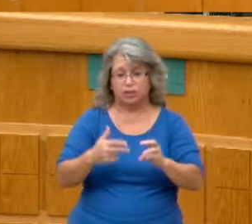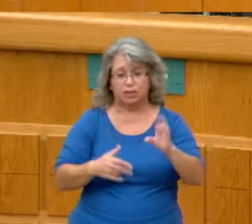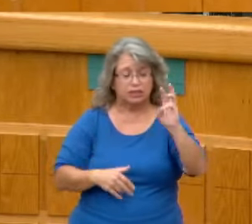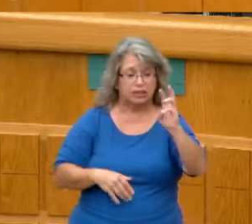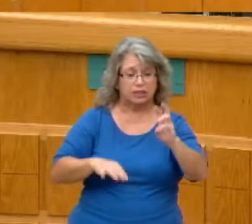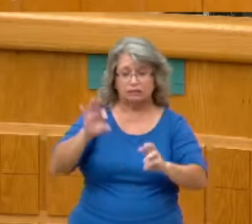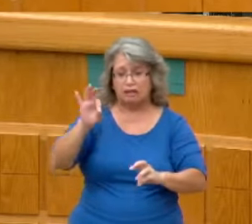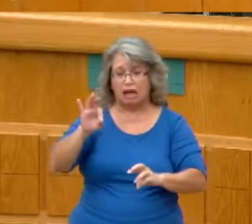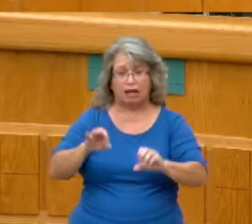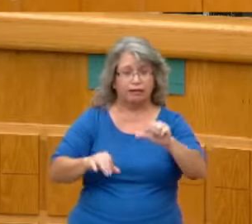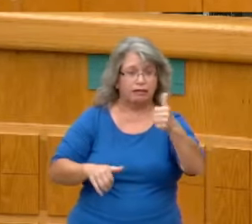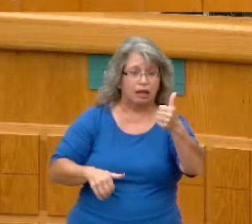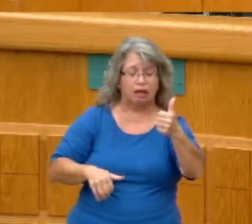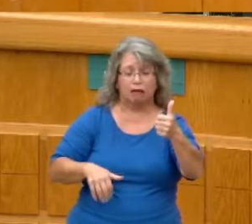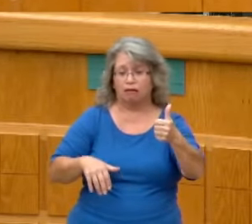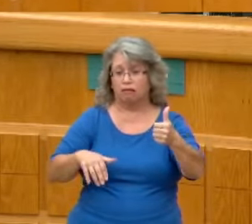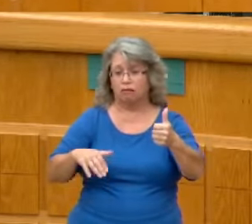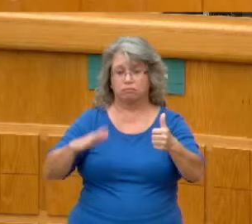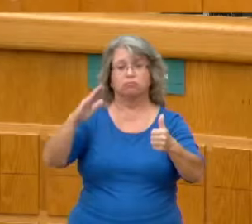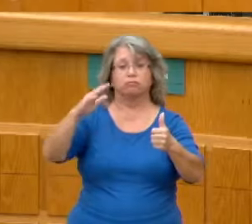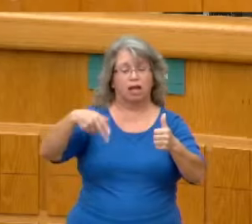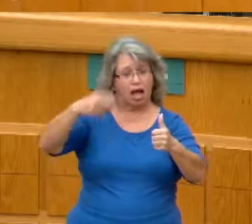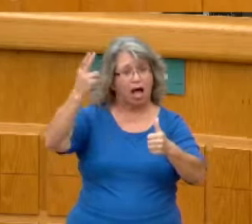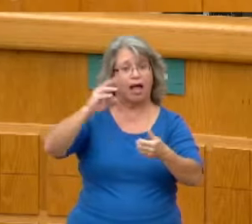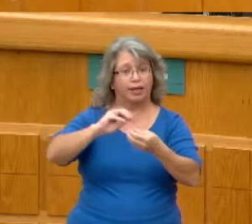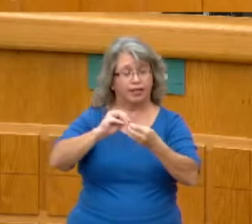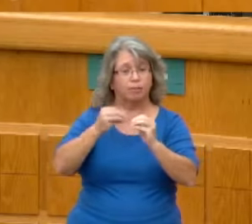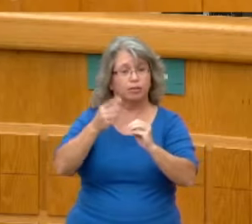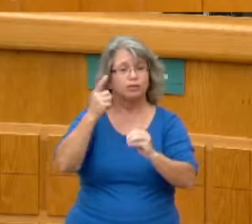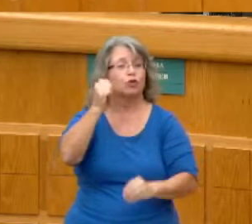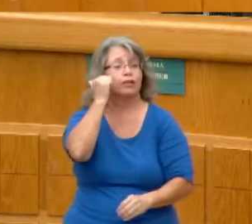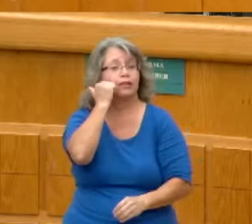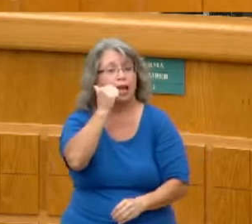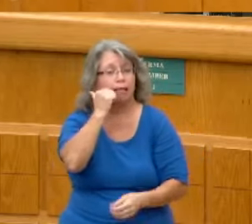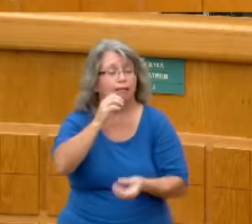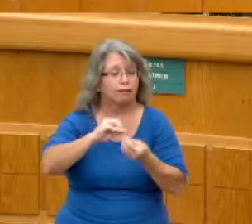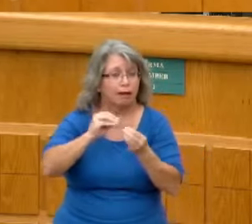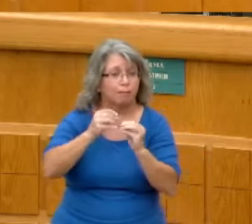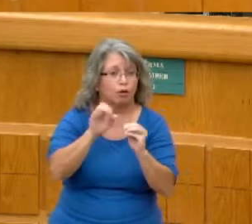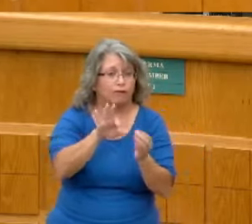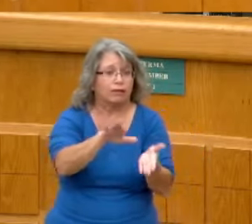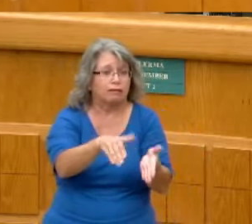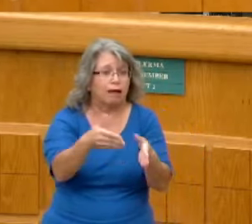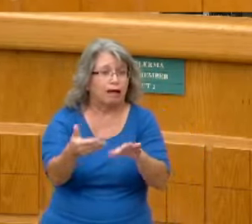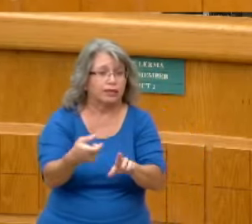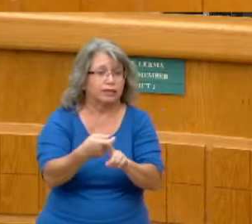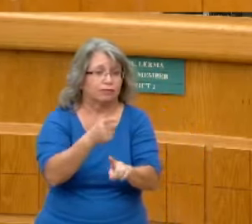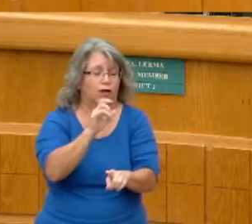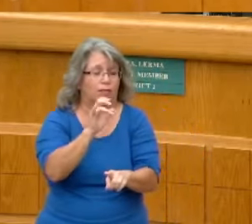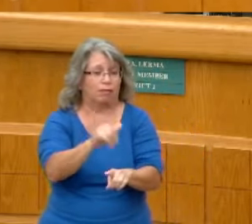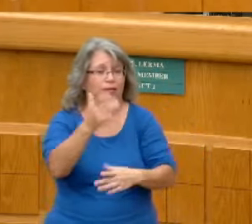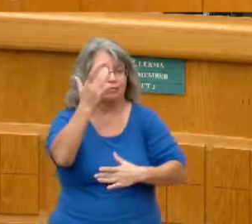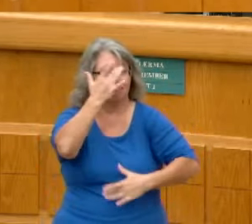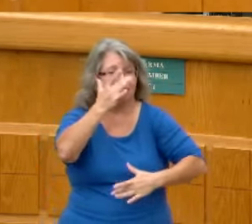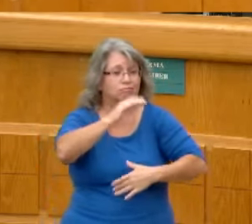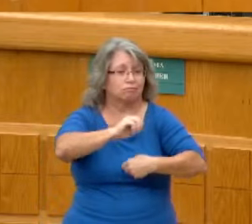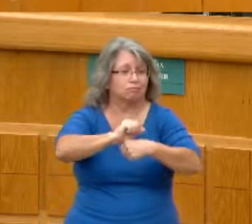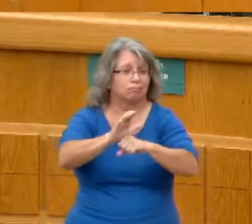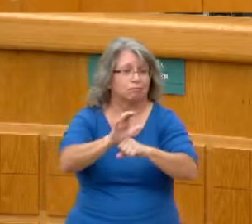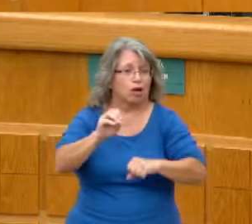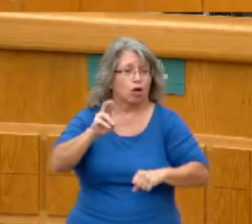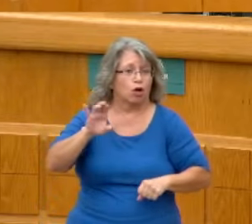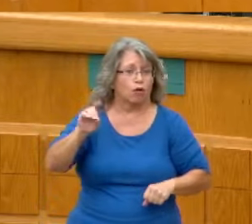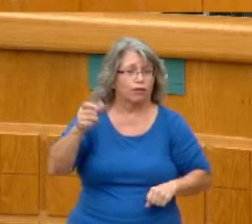6, 9, 10, they're very, very high to have daily deaths due to COVID-19. So last week, we